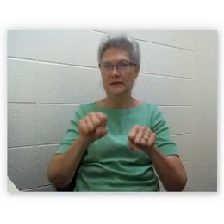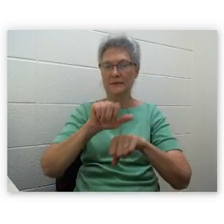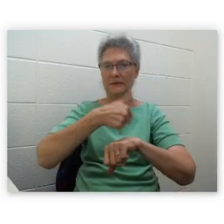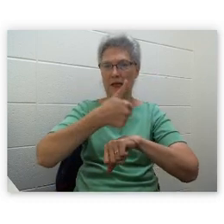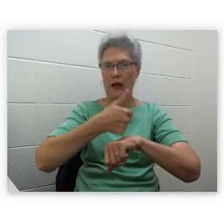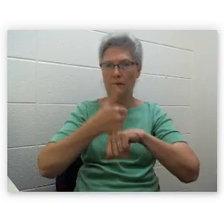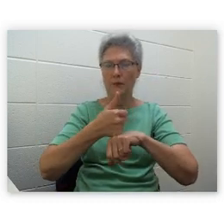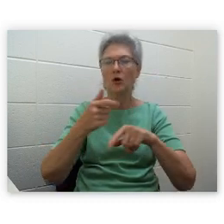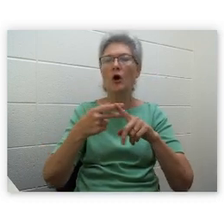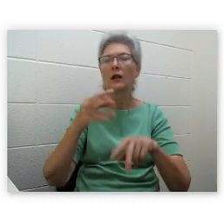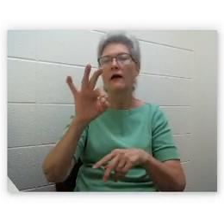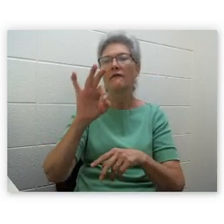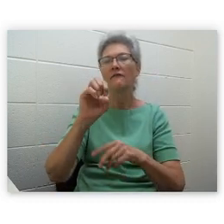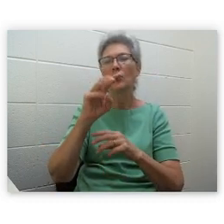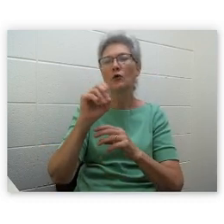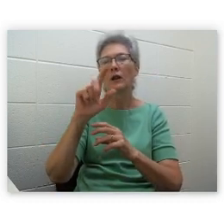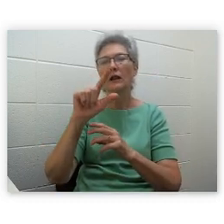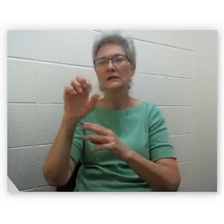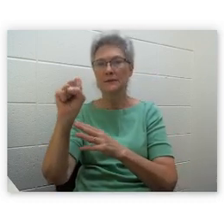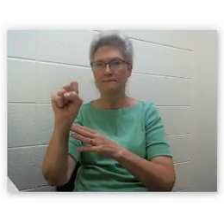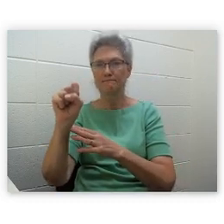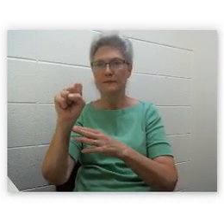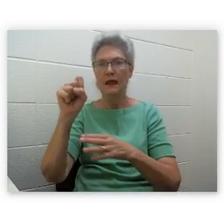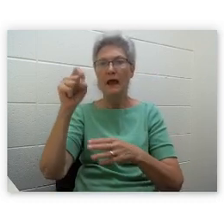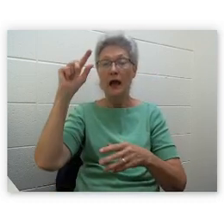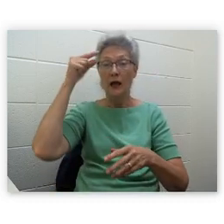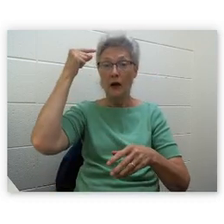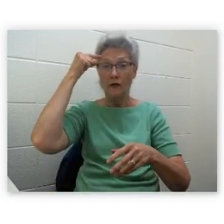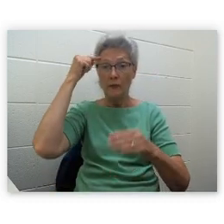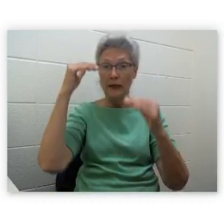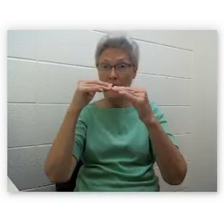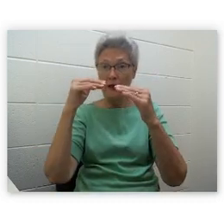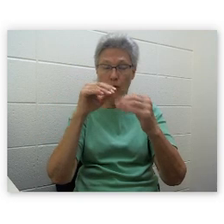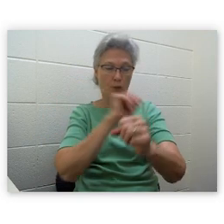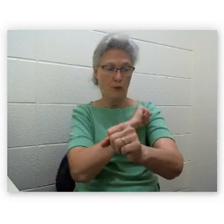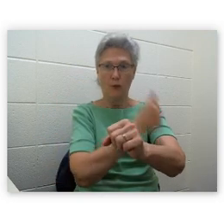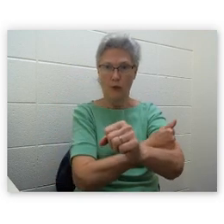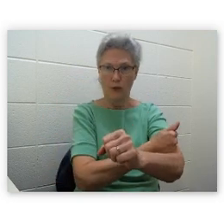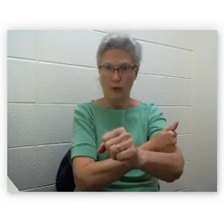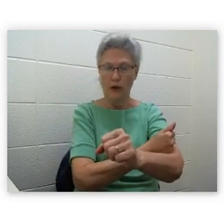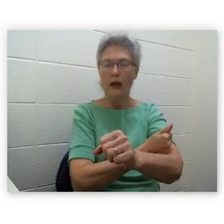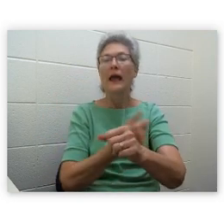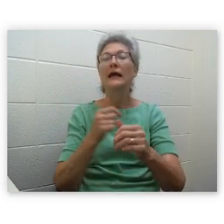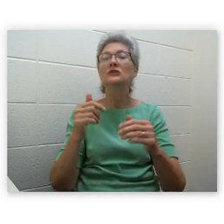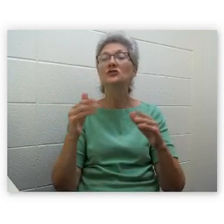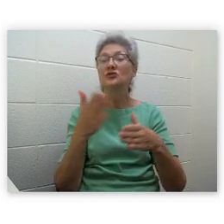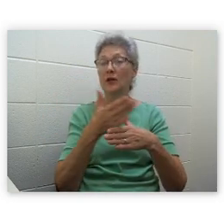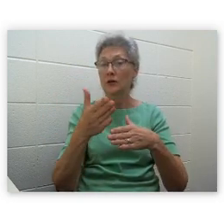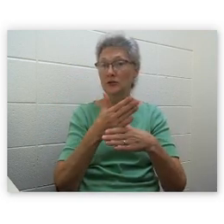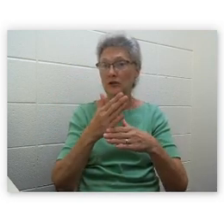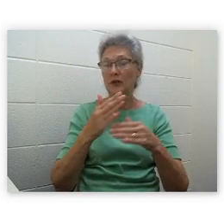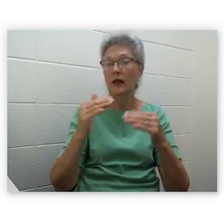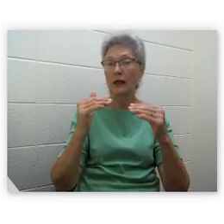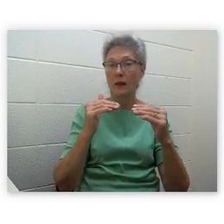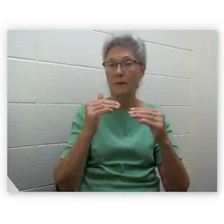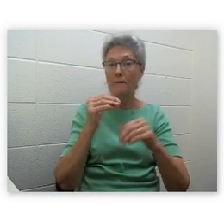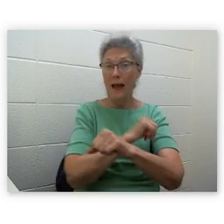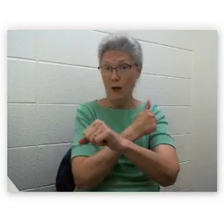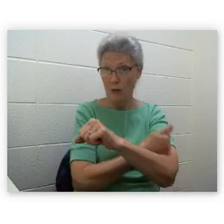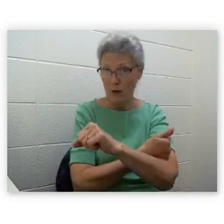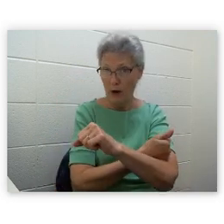power between the different levels of government. Today, we'll find out how federalism influences our daily